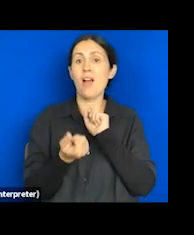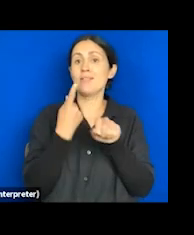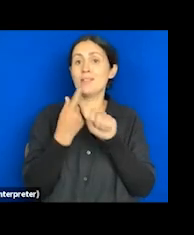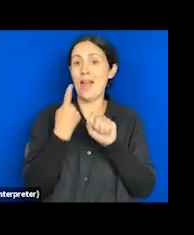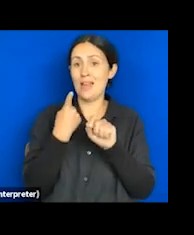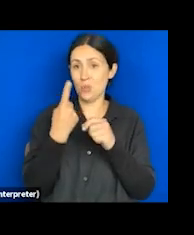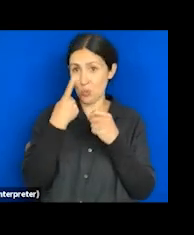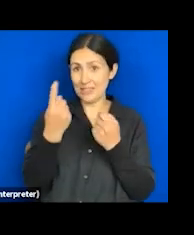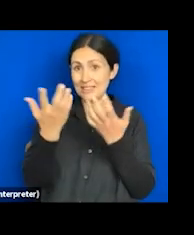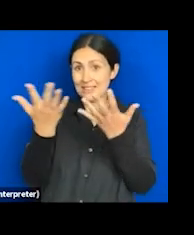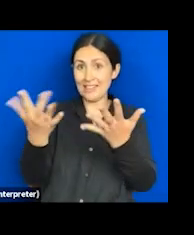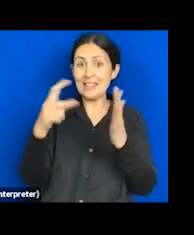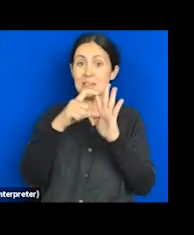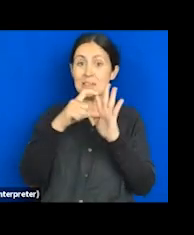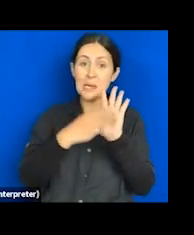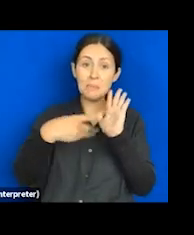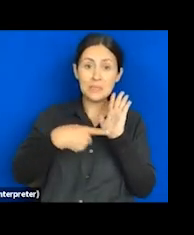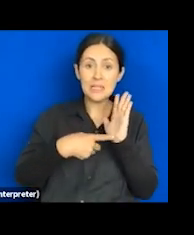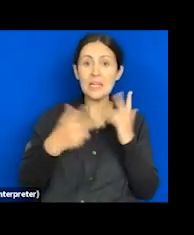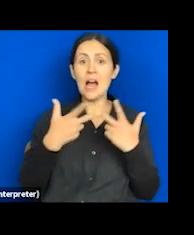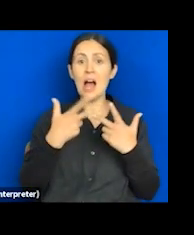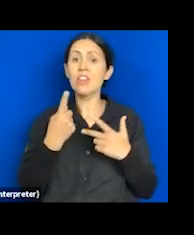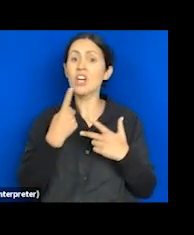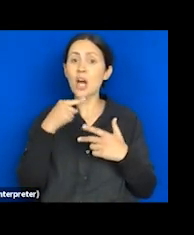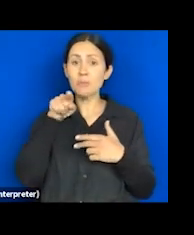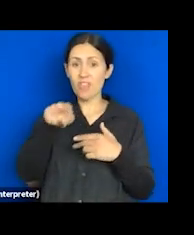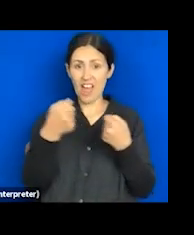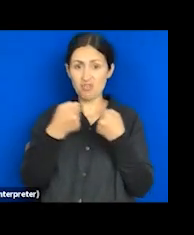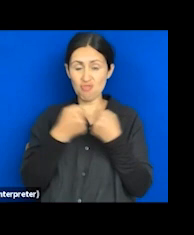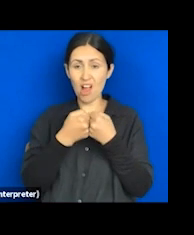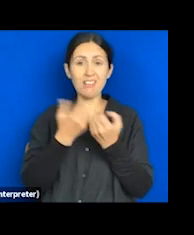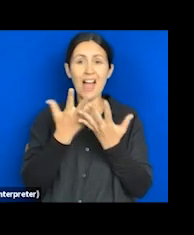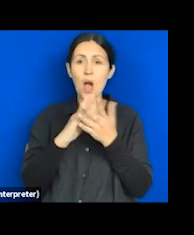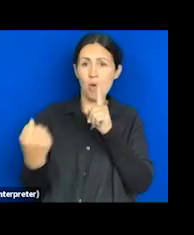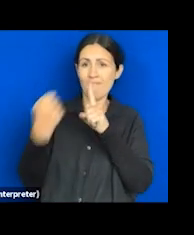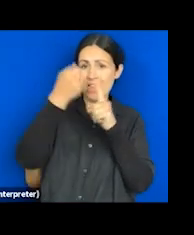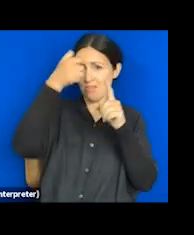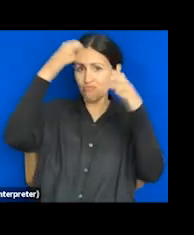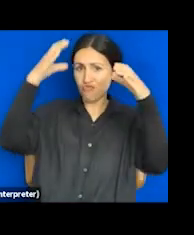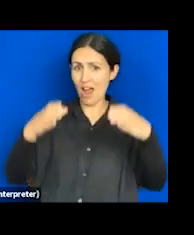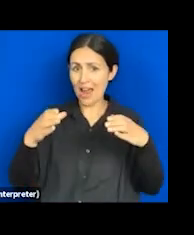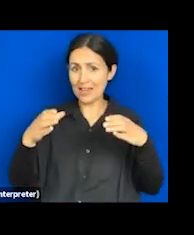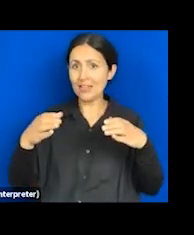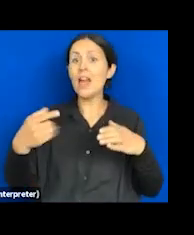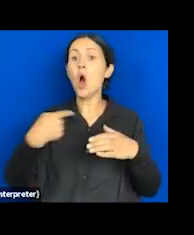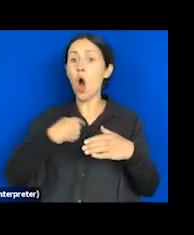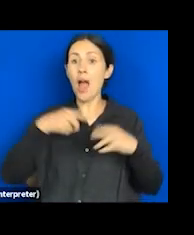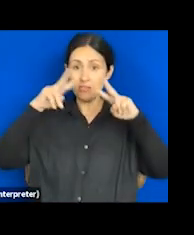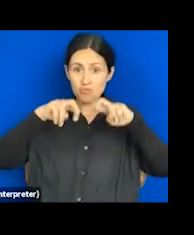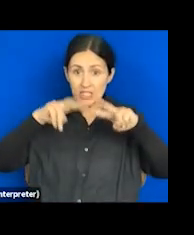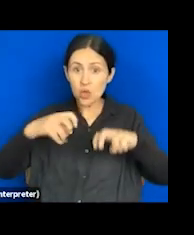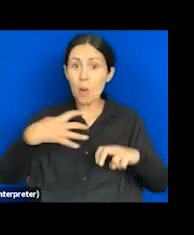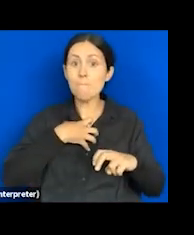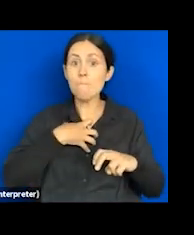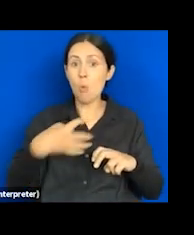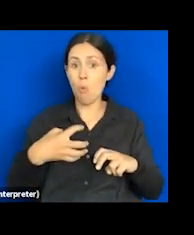with DMT and other classic psychedelic. And we've also drilled down into this action where we've looked at it more dynamically. So rather than